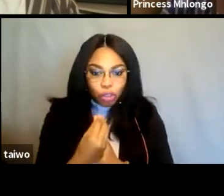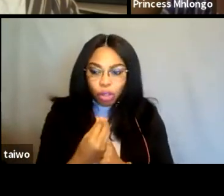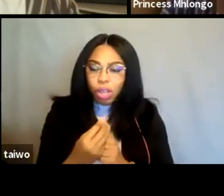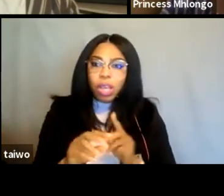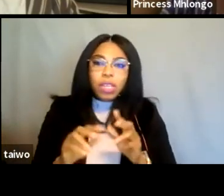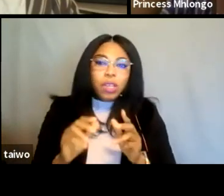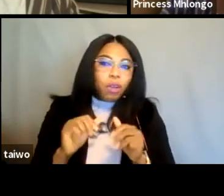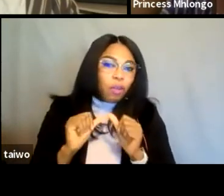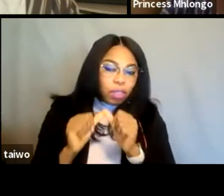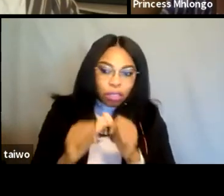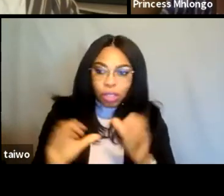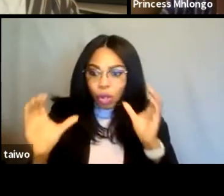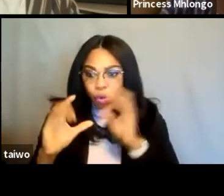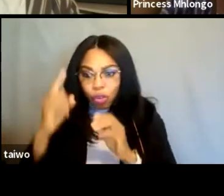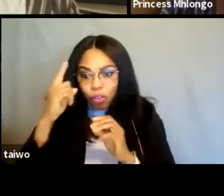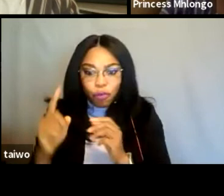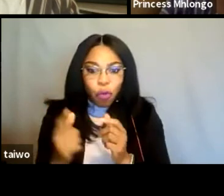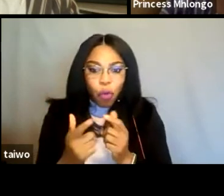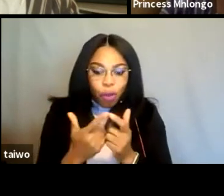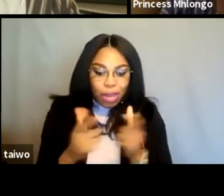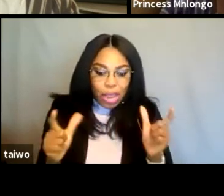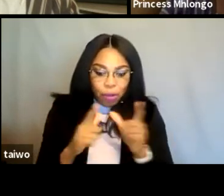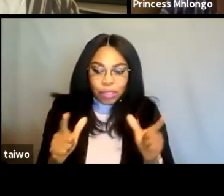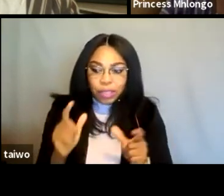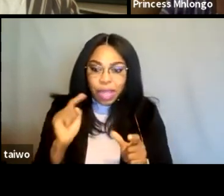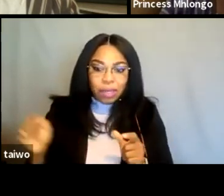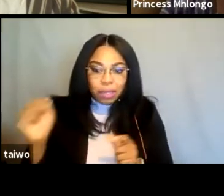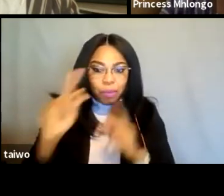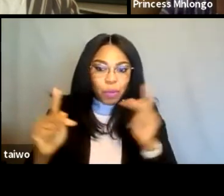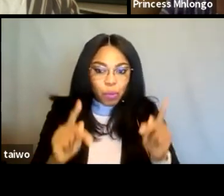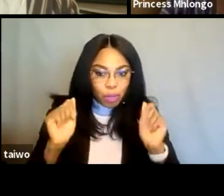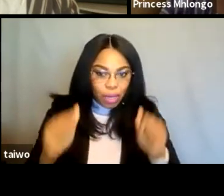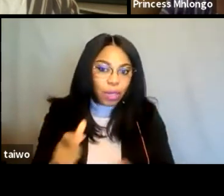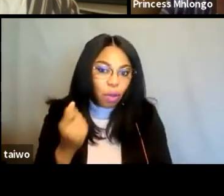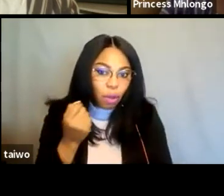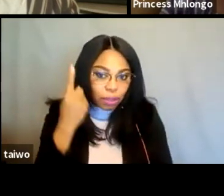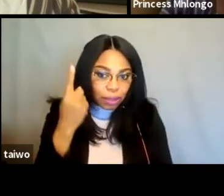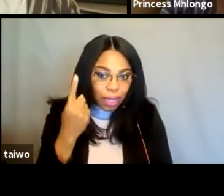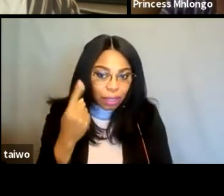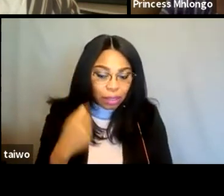that connects, that people can understand. And I think language